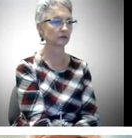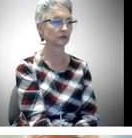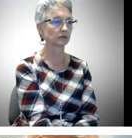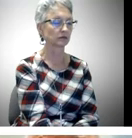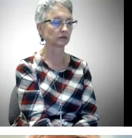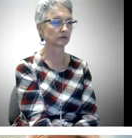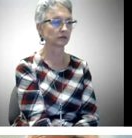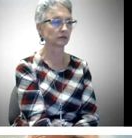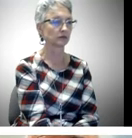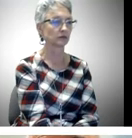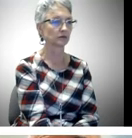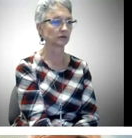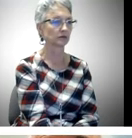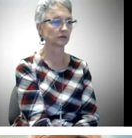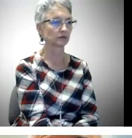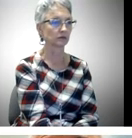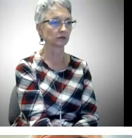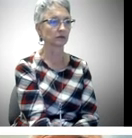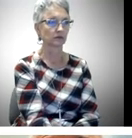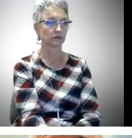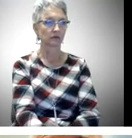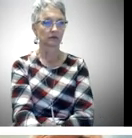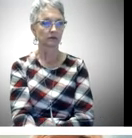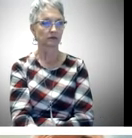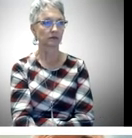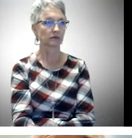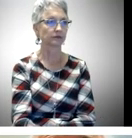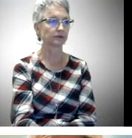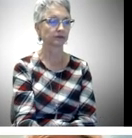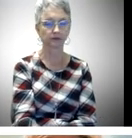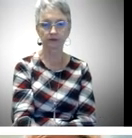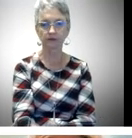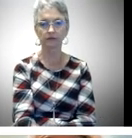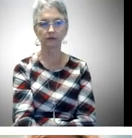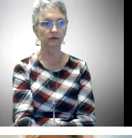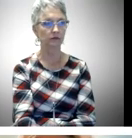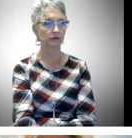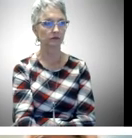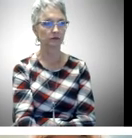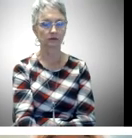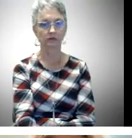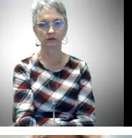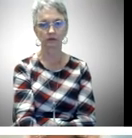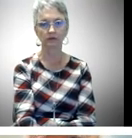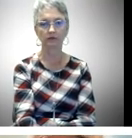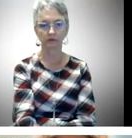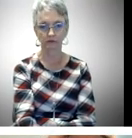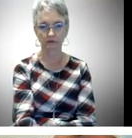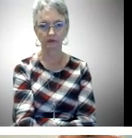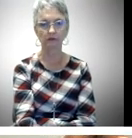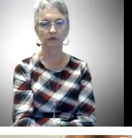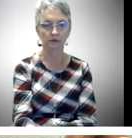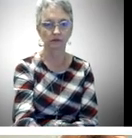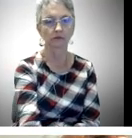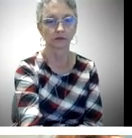And so what this means is that if I have a supported decision-making agreement and I want to give it to my bank, I want to give it to my doctor, I want to give it to my school, I want